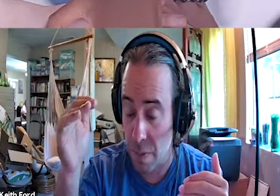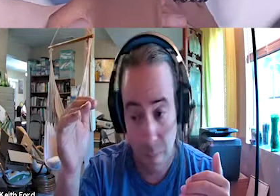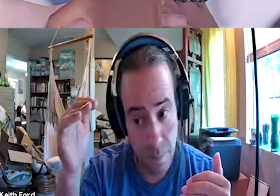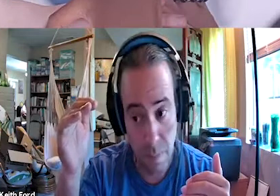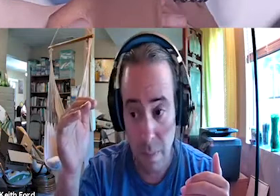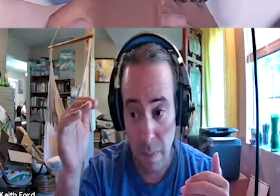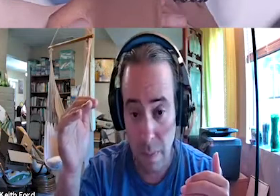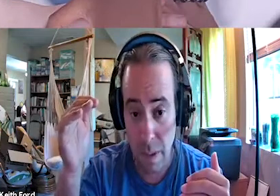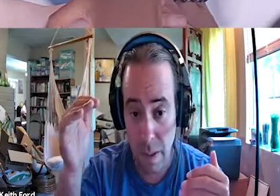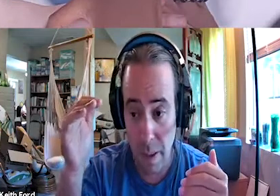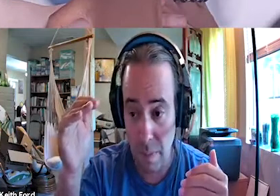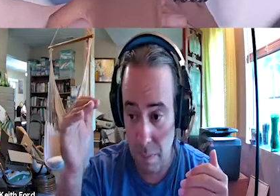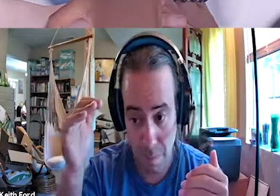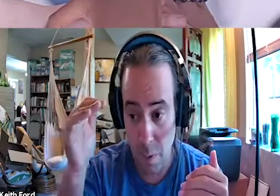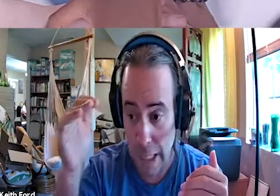professionals.